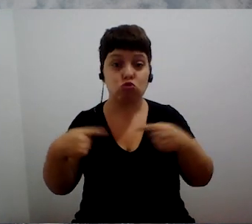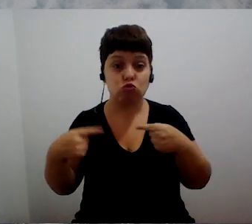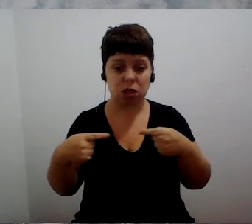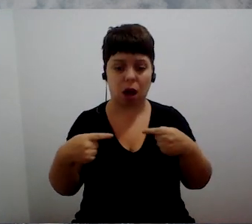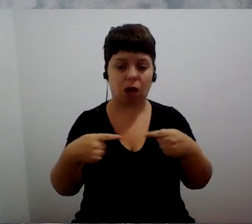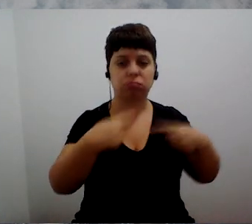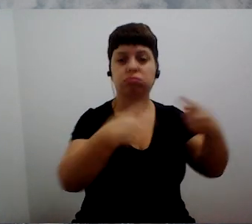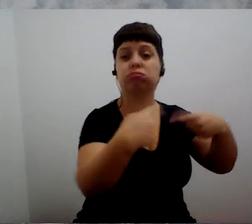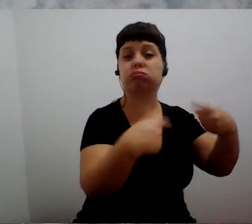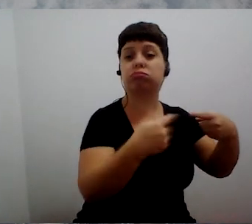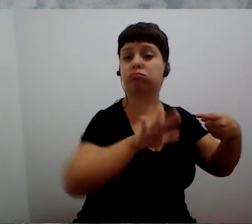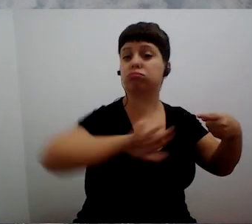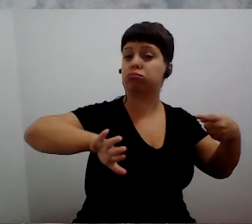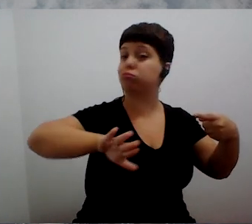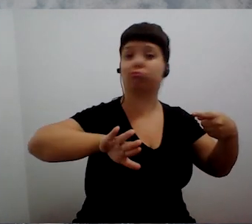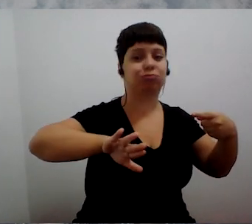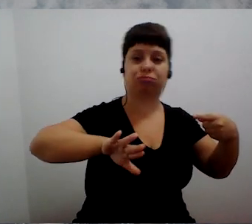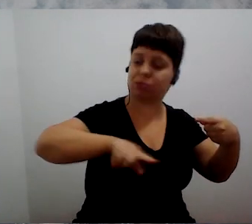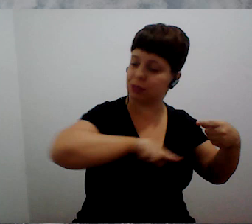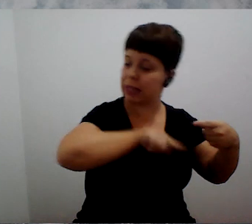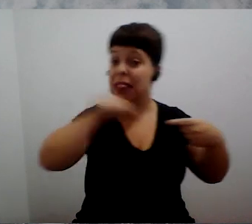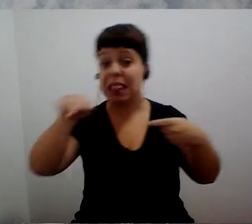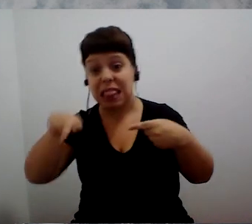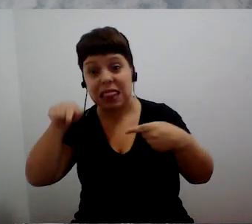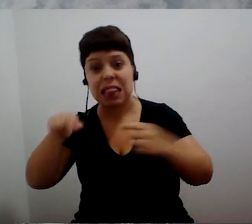the industry, because when we make our home,